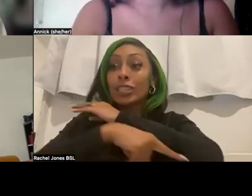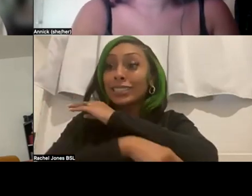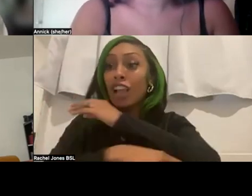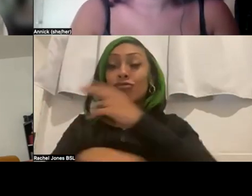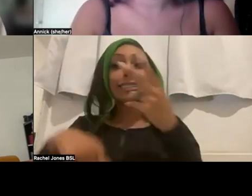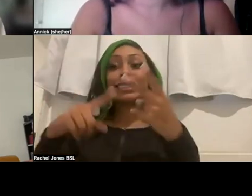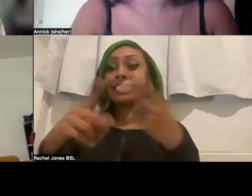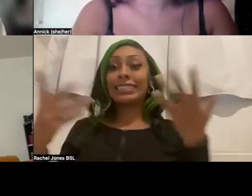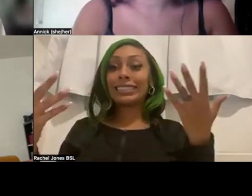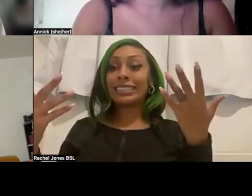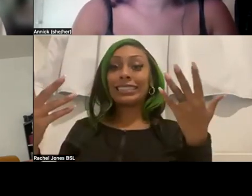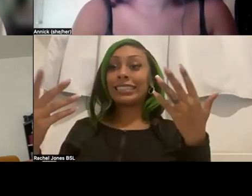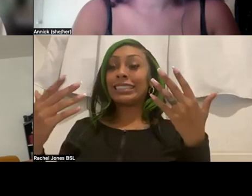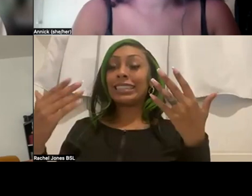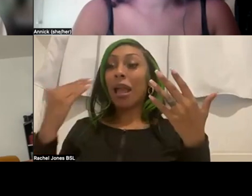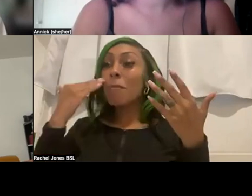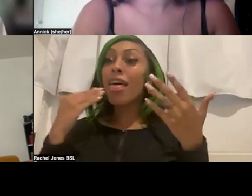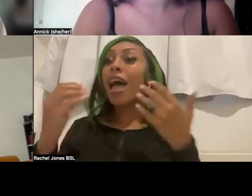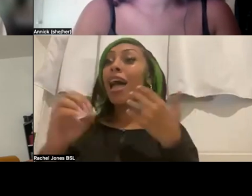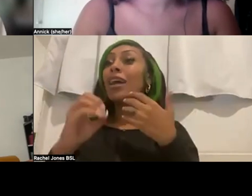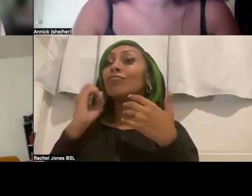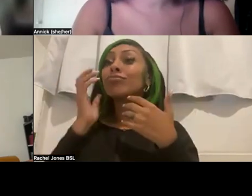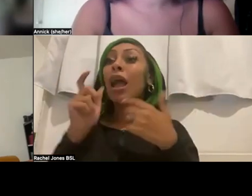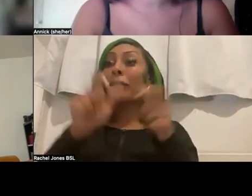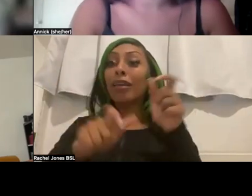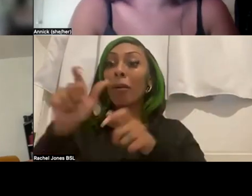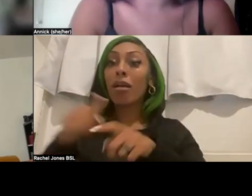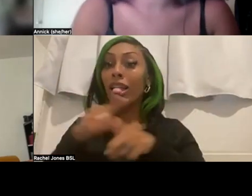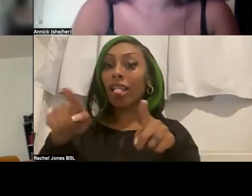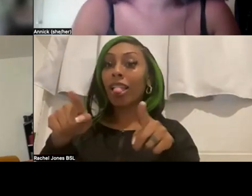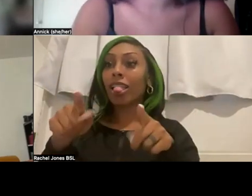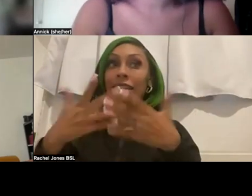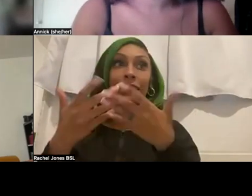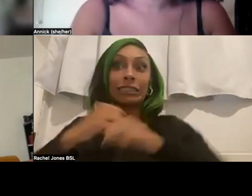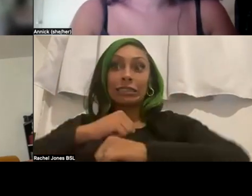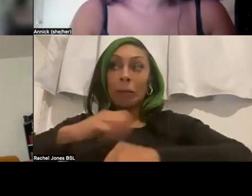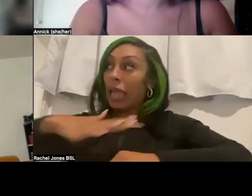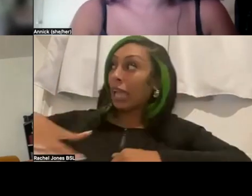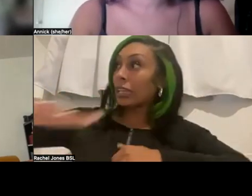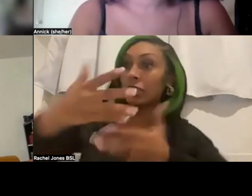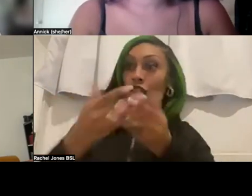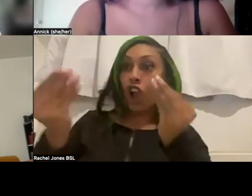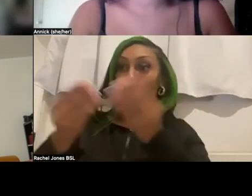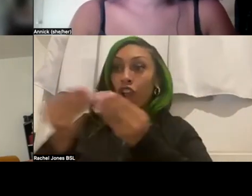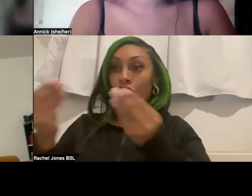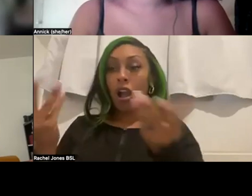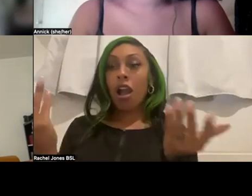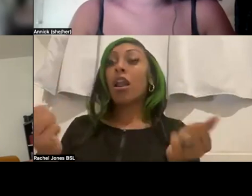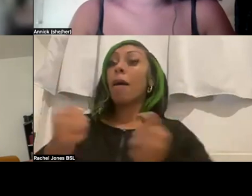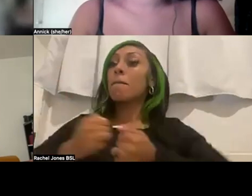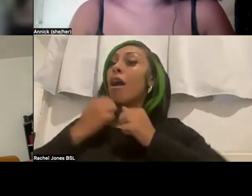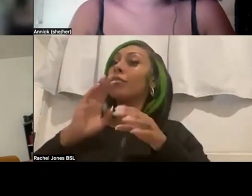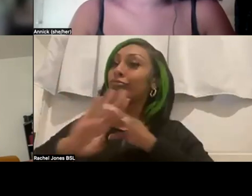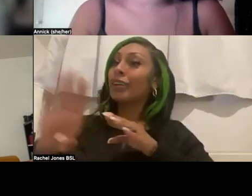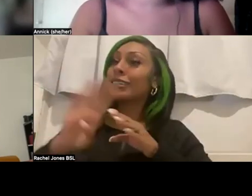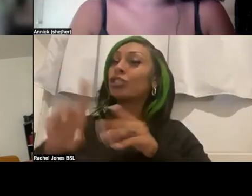policing of black and brown people and the funding cuts to their community spaces where I work. So my practice tries